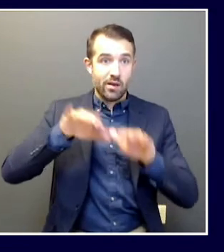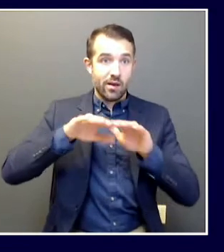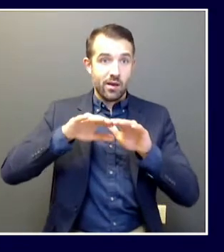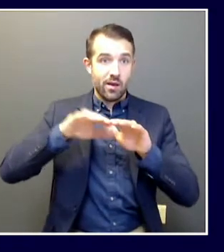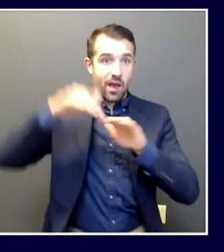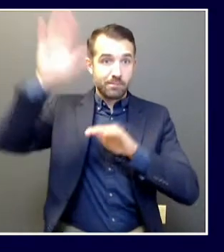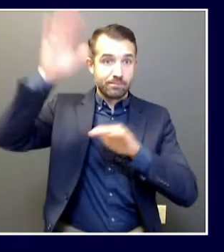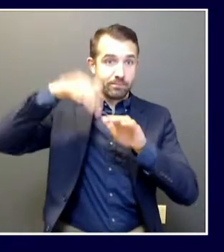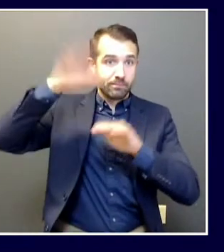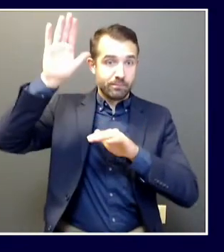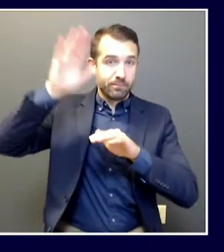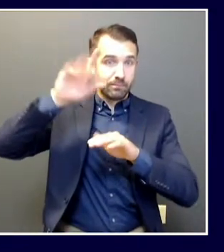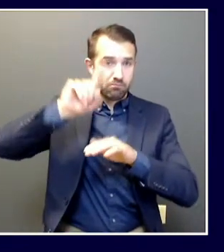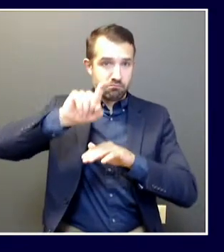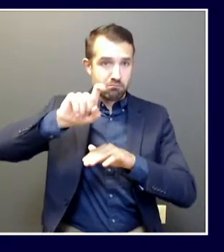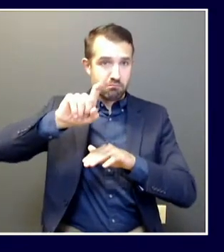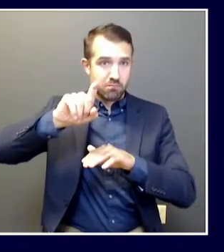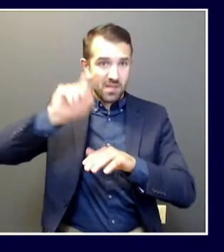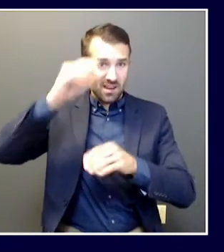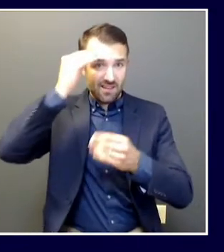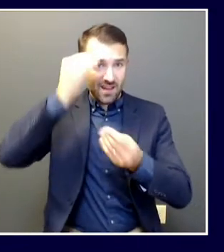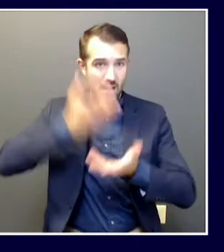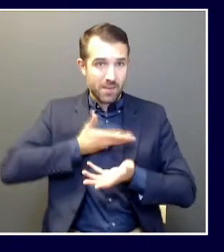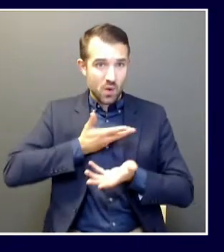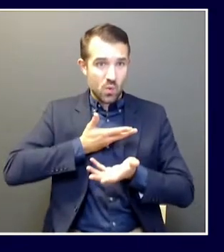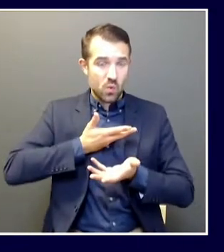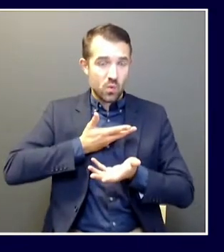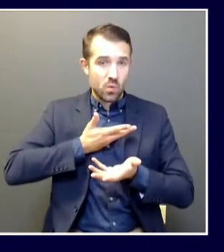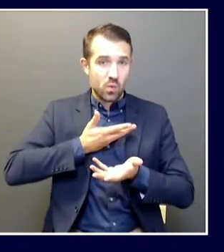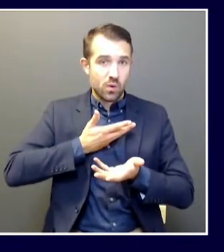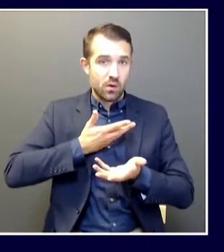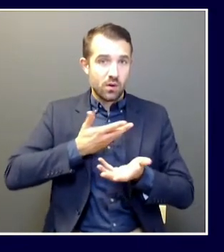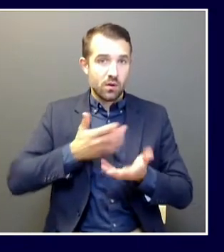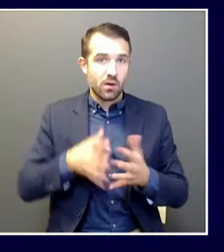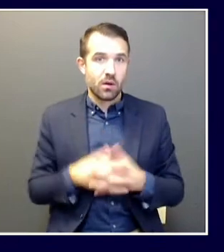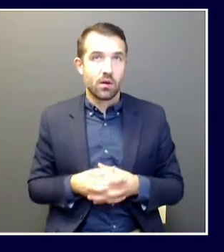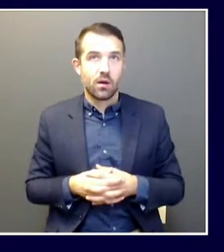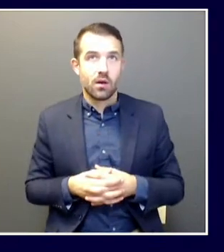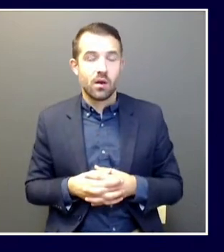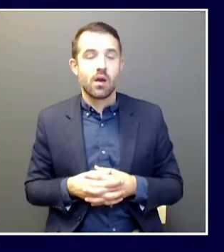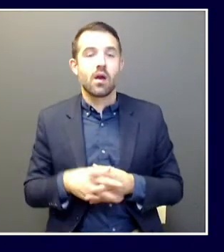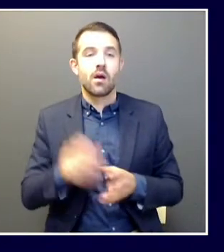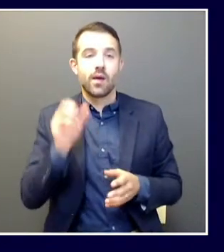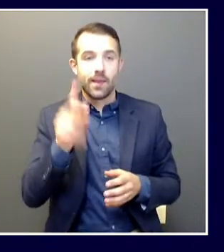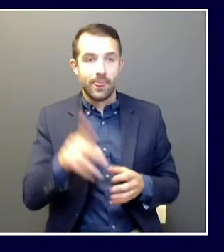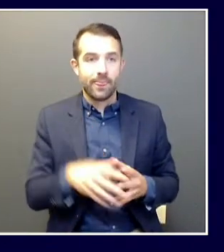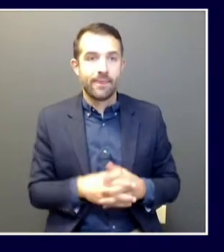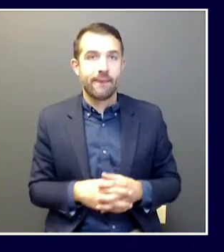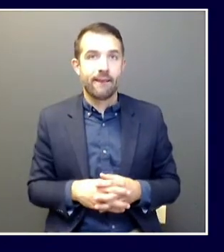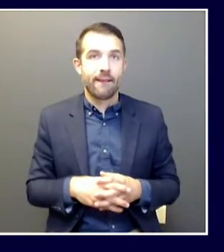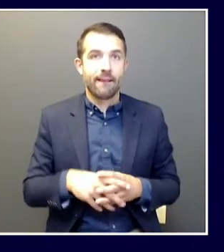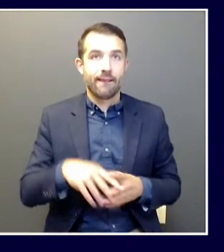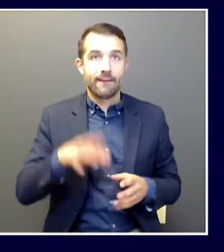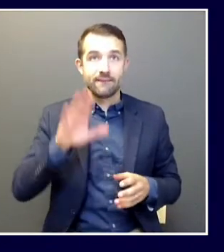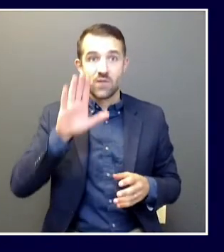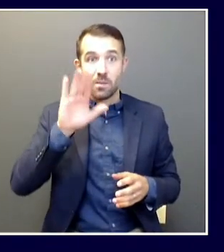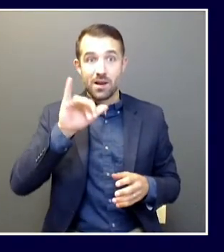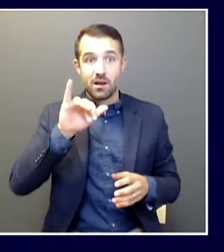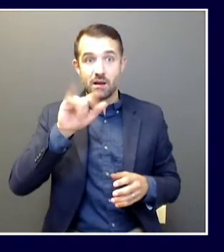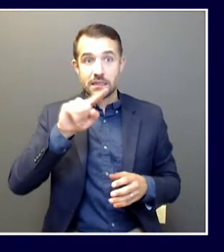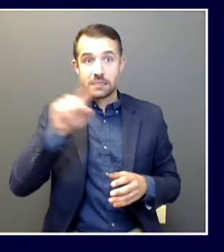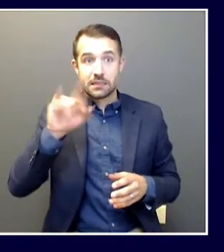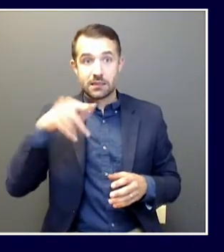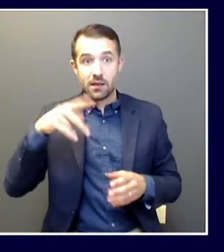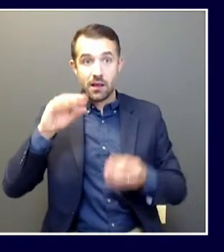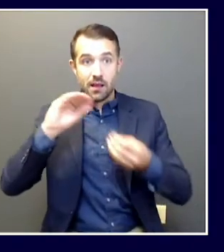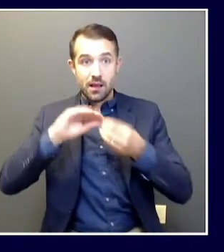Got it. We do, Catherine, but you're asking by the sort of zip code or granular level, which we do for the